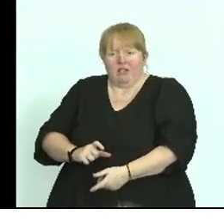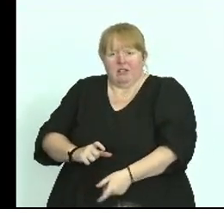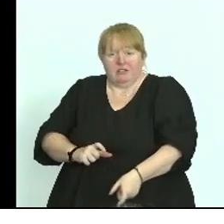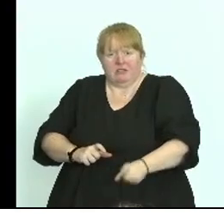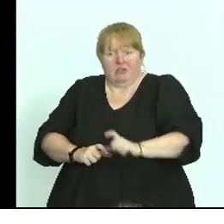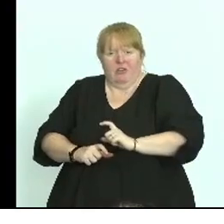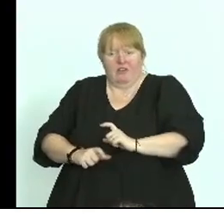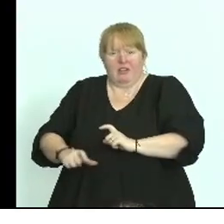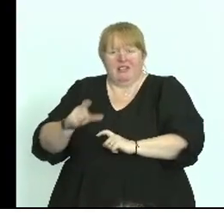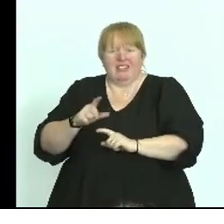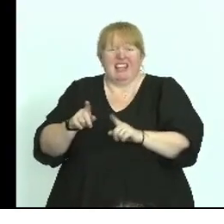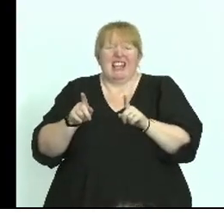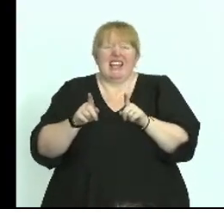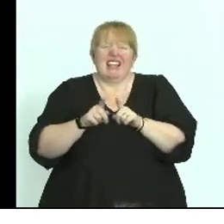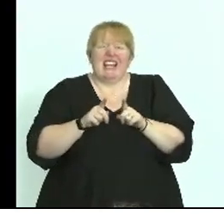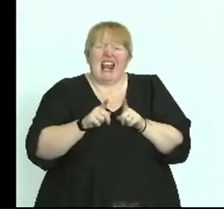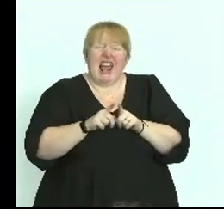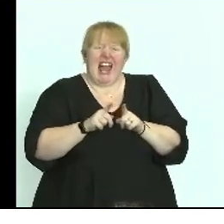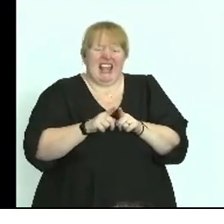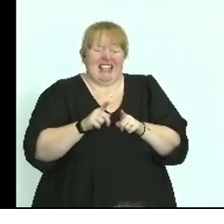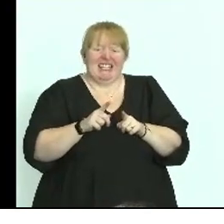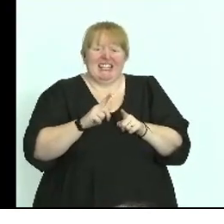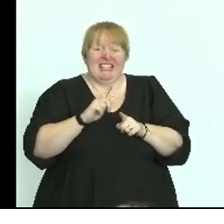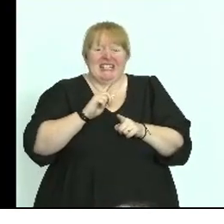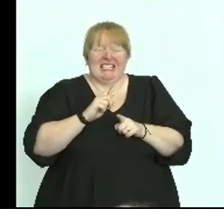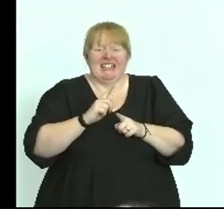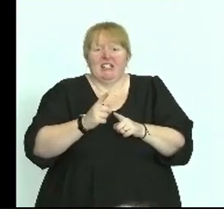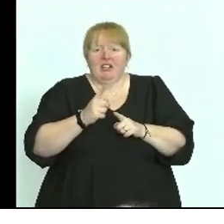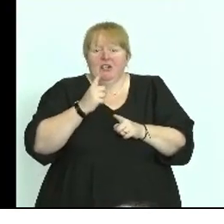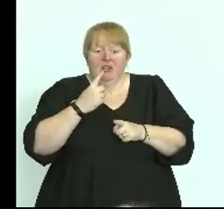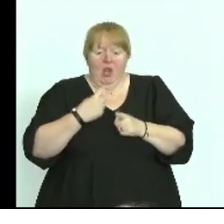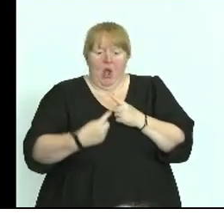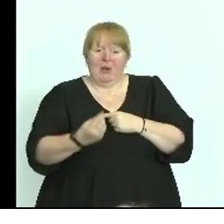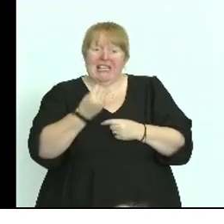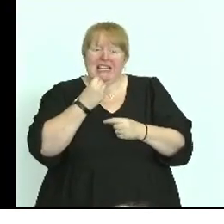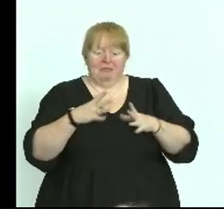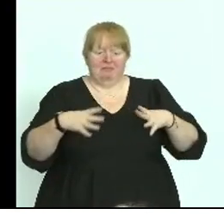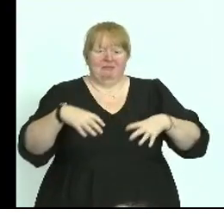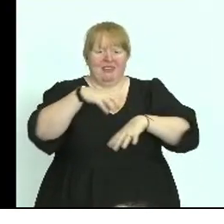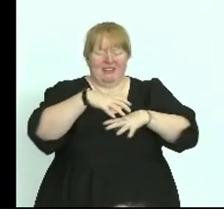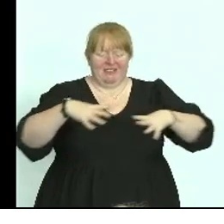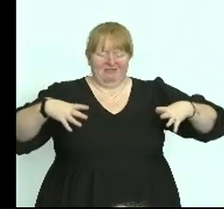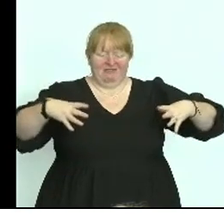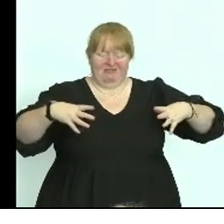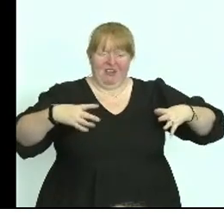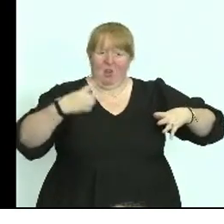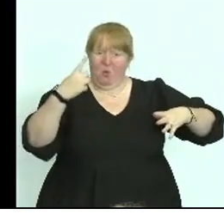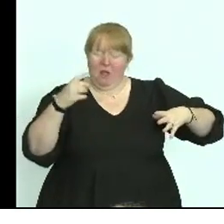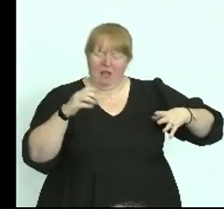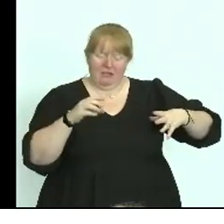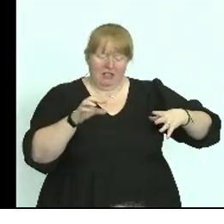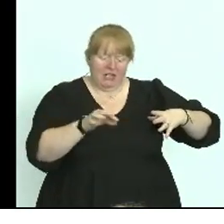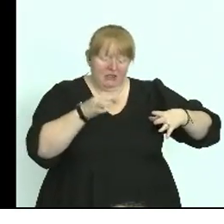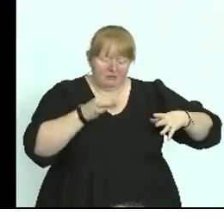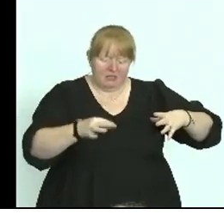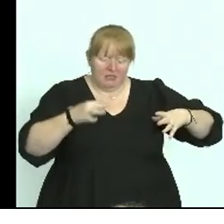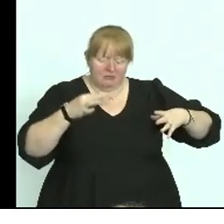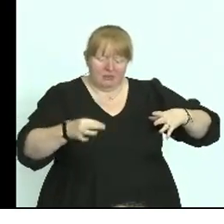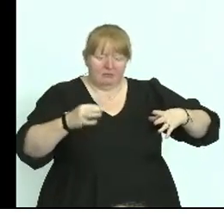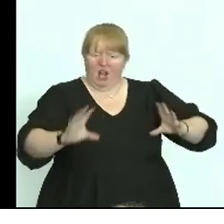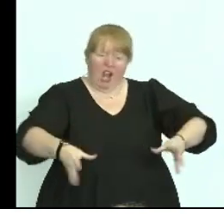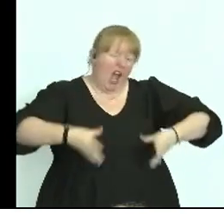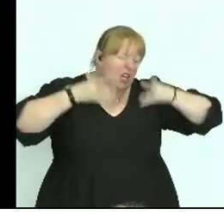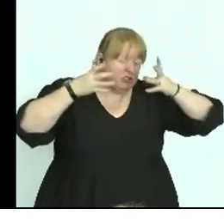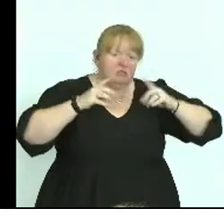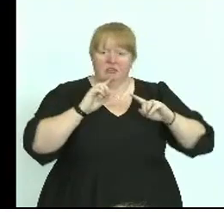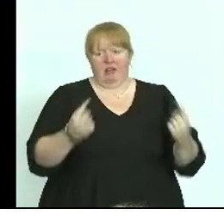you can only eat an elephant one little bite at a time. It's similar to that. So just to finish off, Regine, I would be